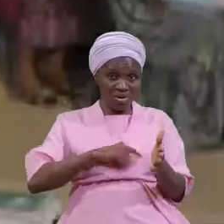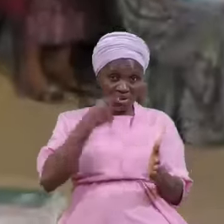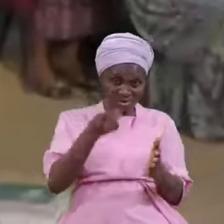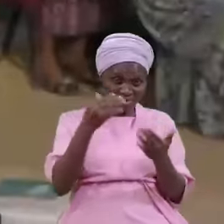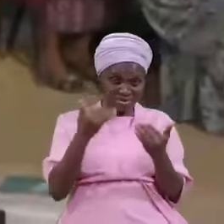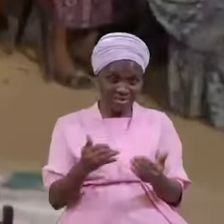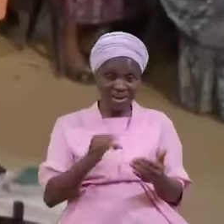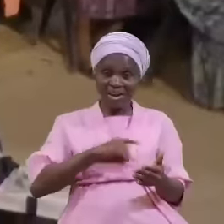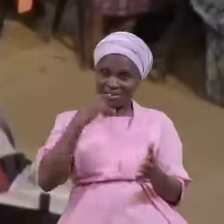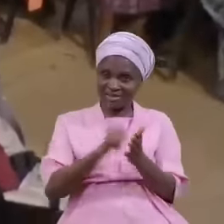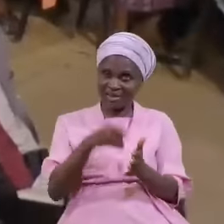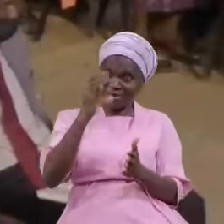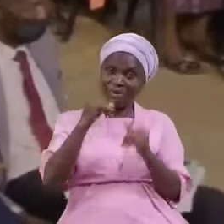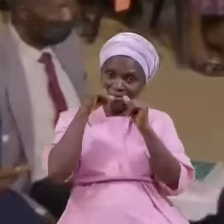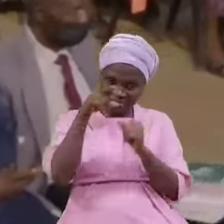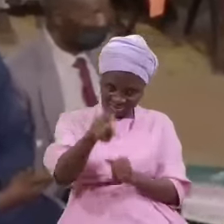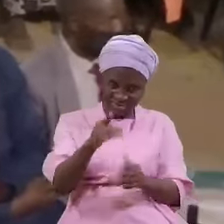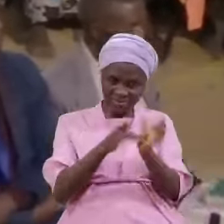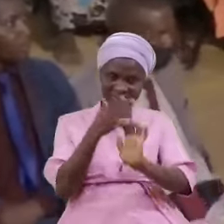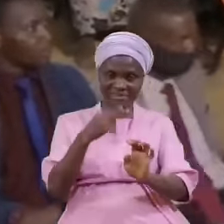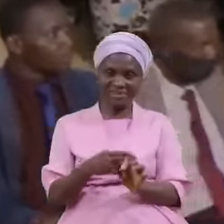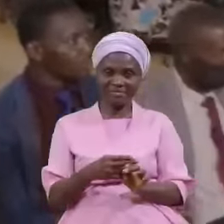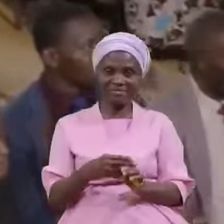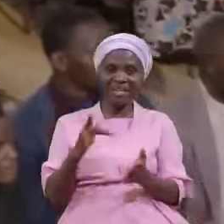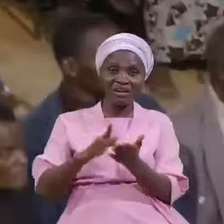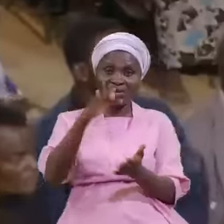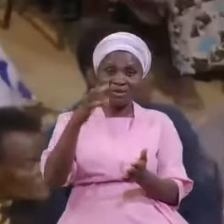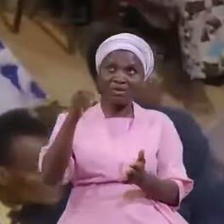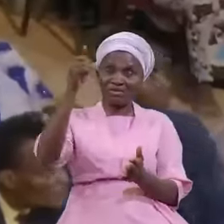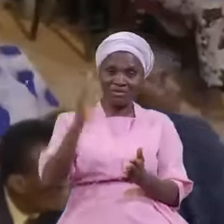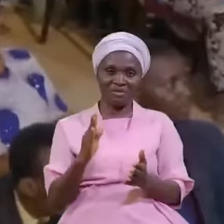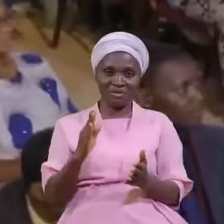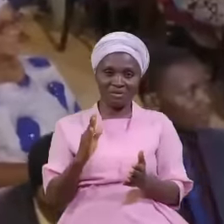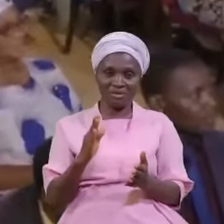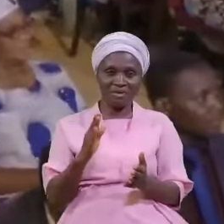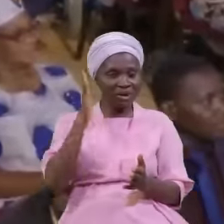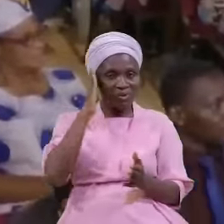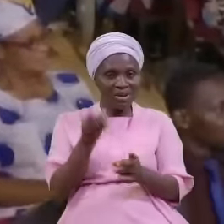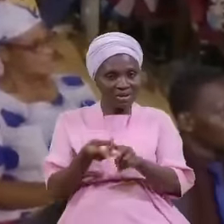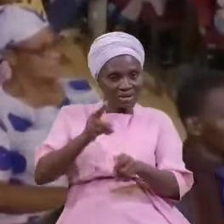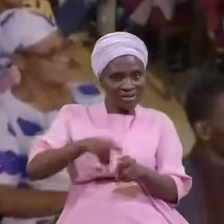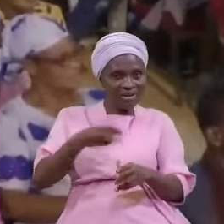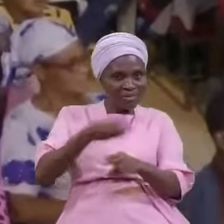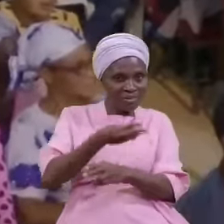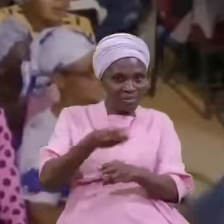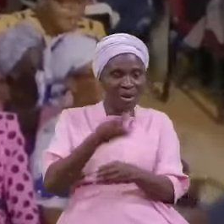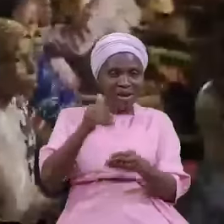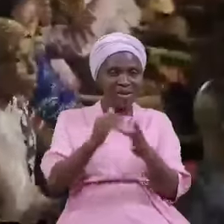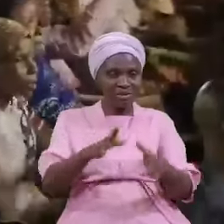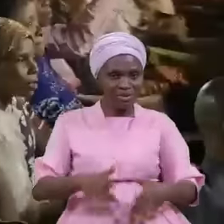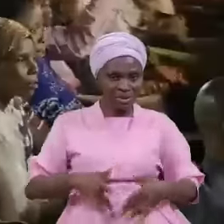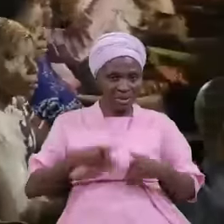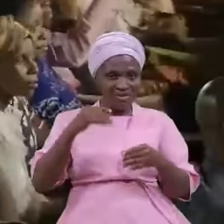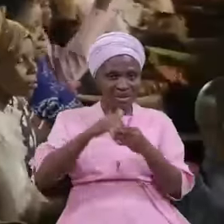you." I say, "The glory of God multiply in your life, multiply in your family." And